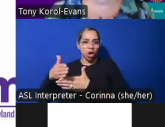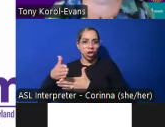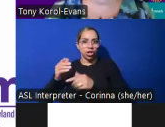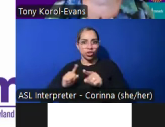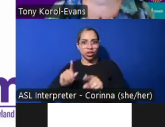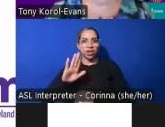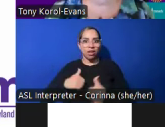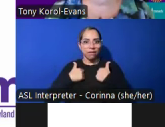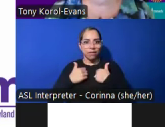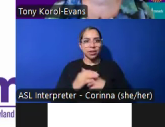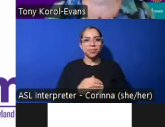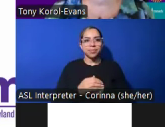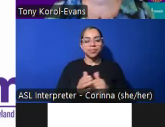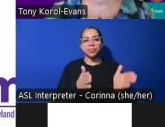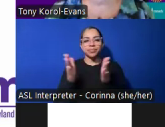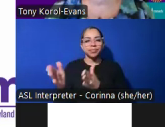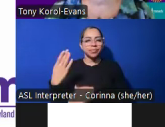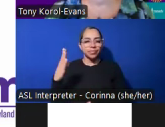40%